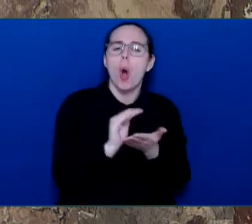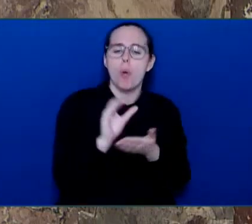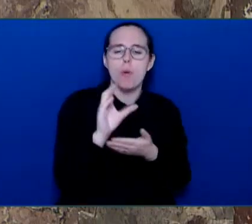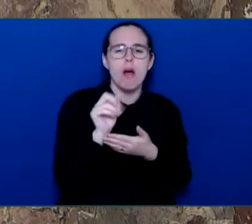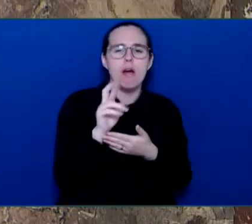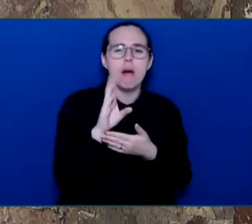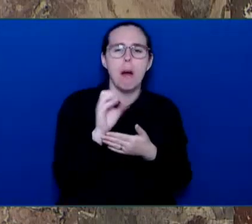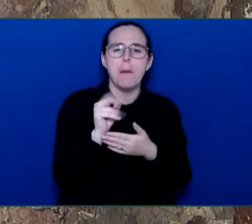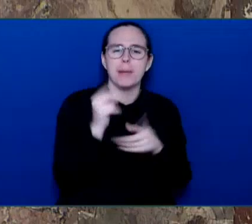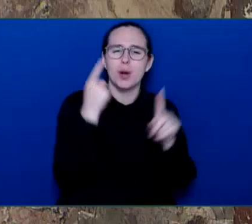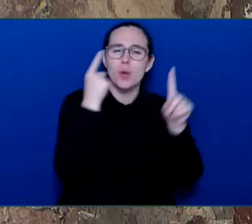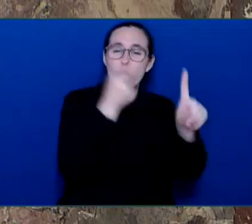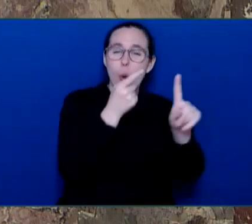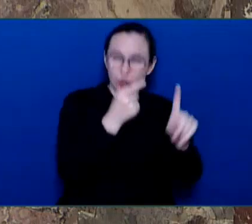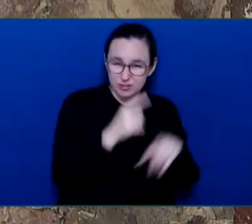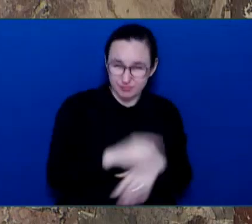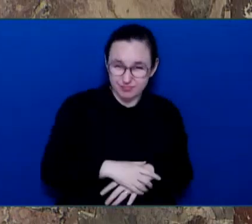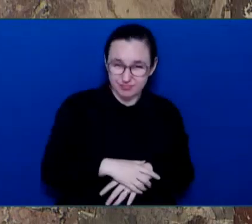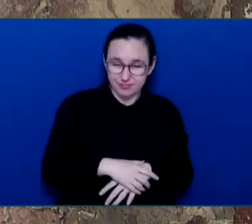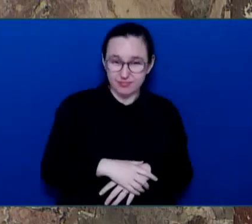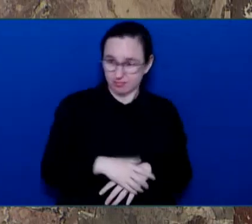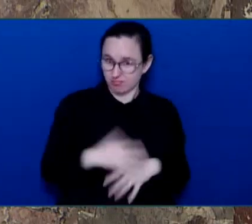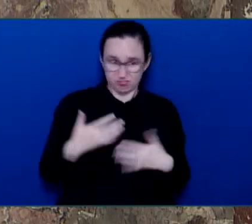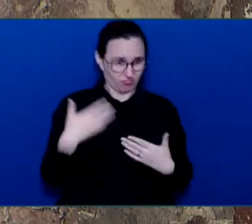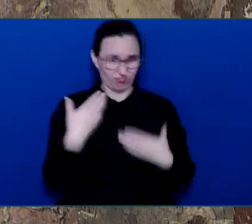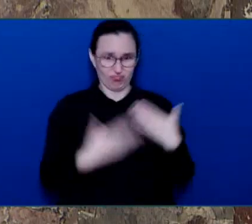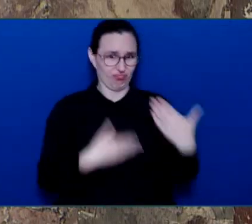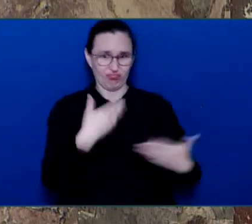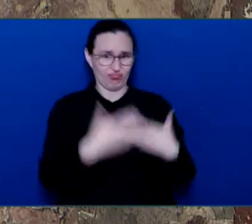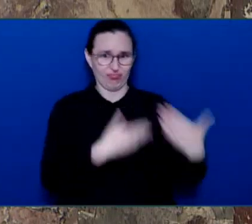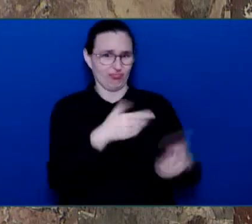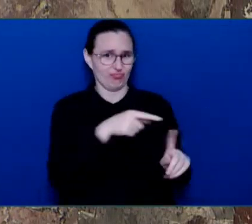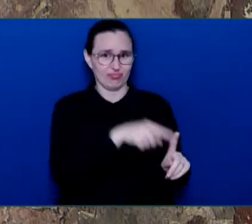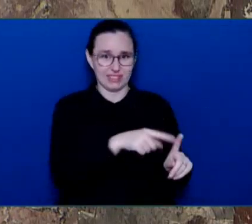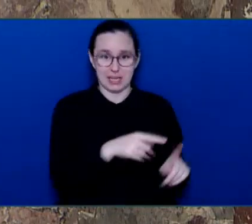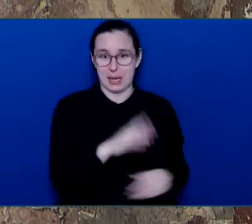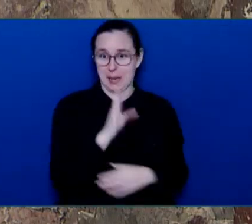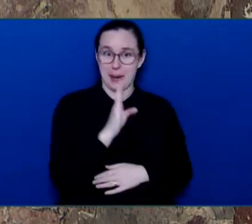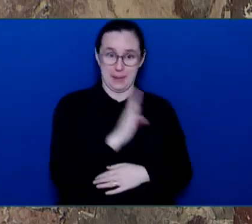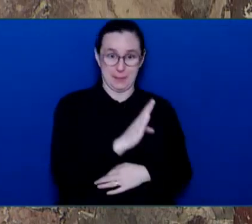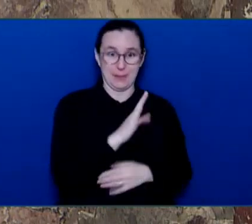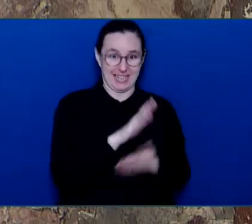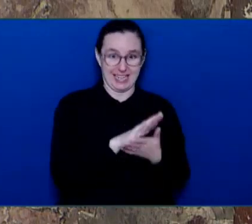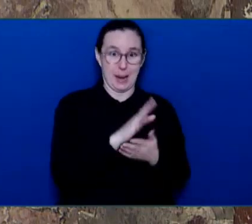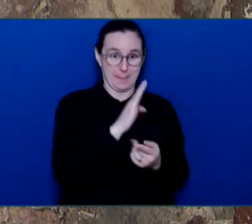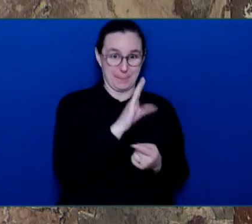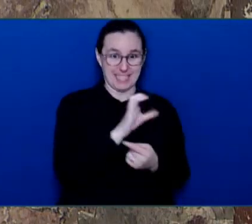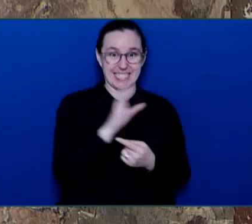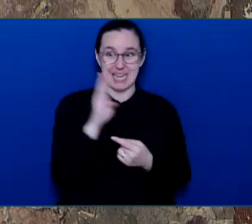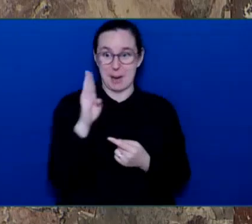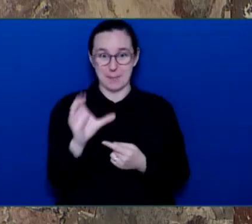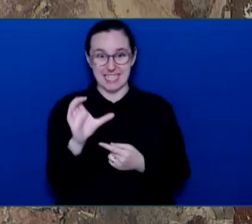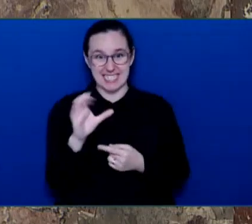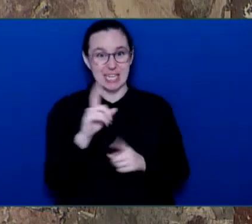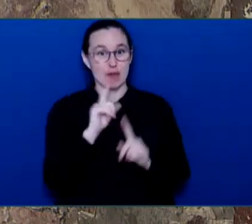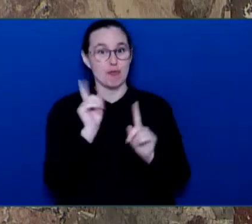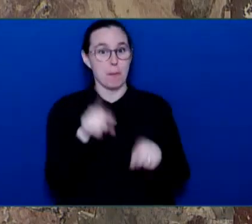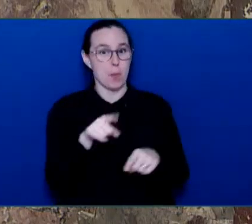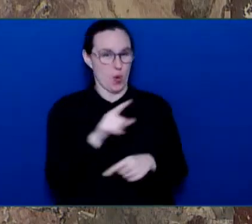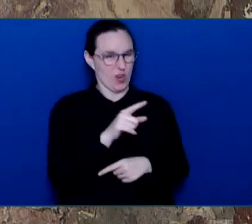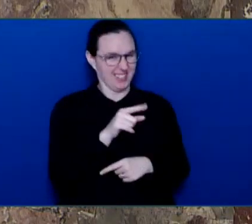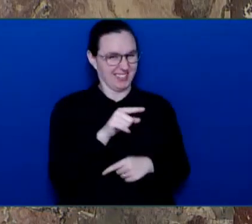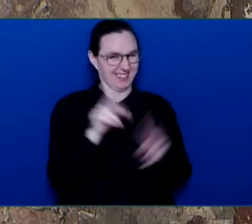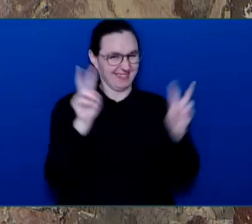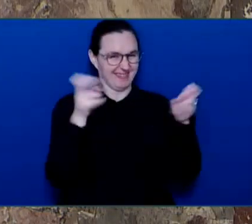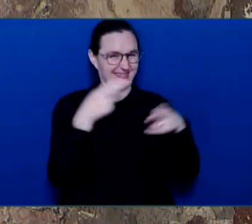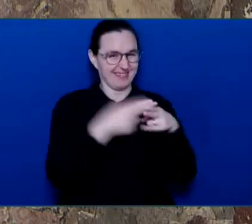BCBC report assumes that climate action stopped in 2017, which, frankly, it would have, were the people